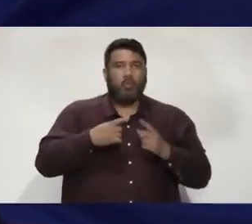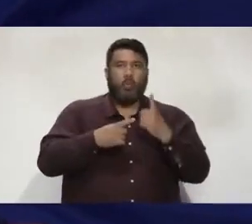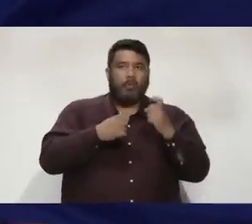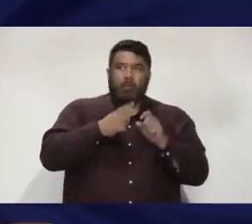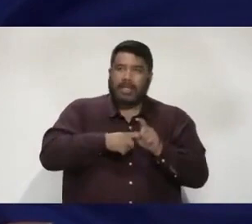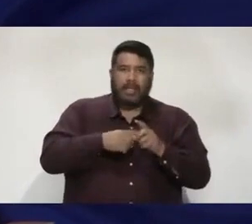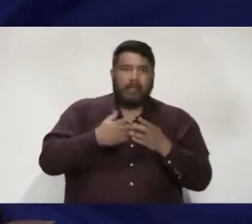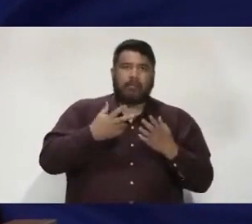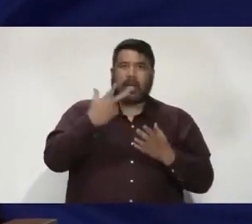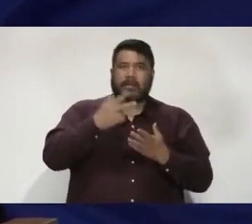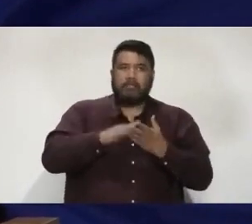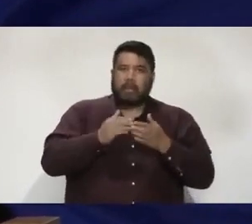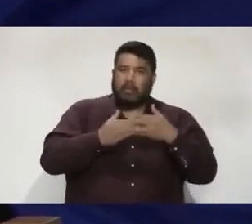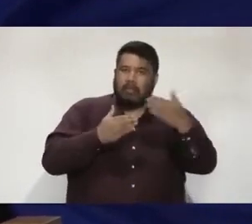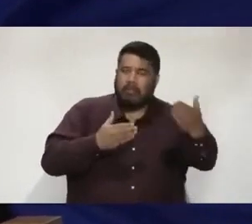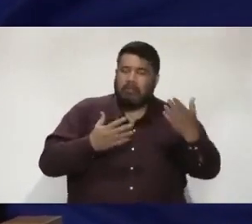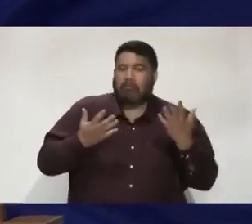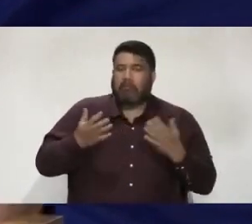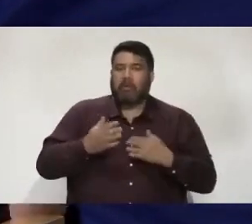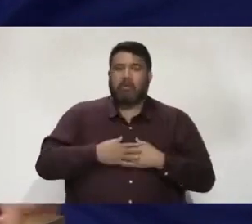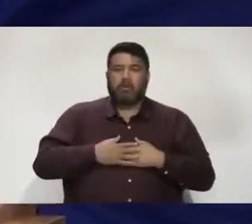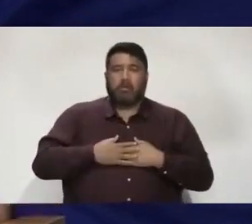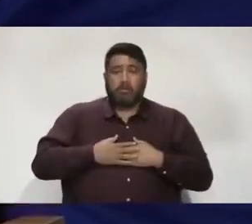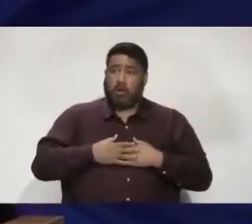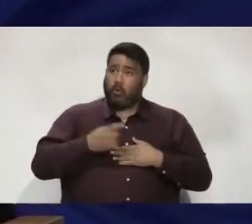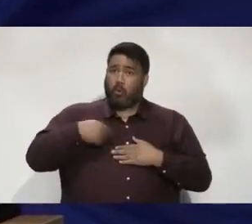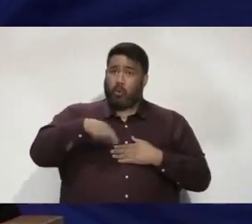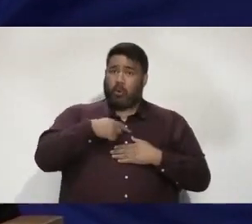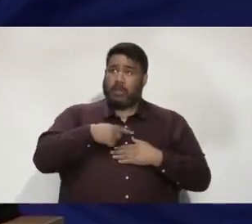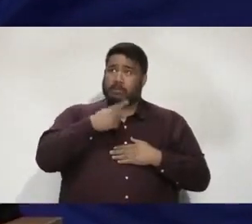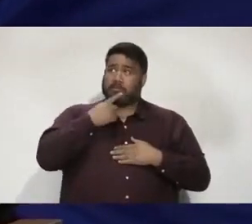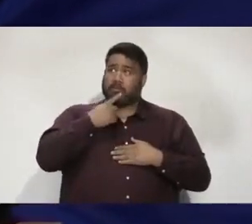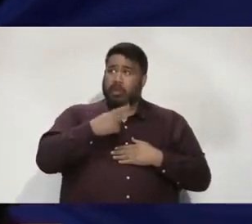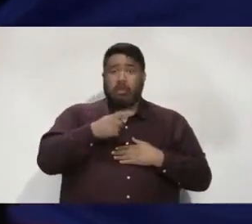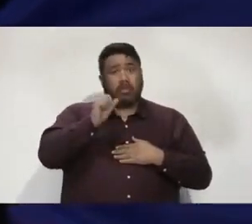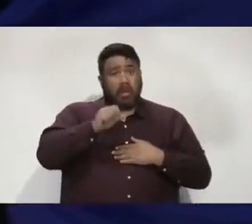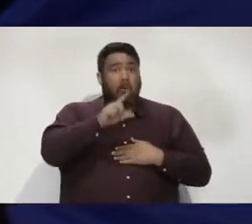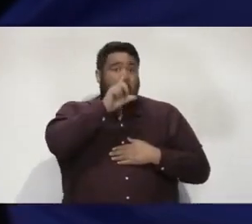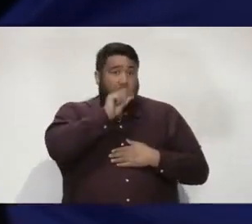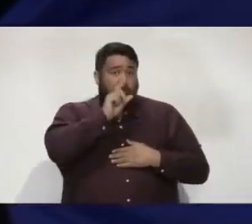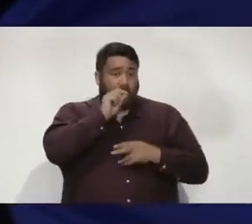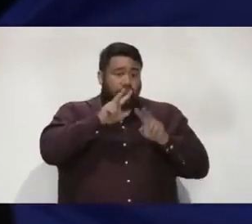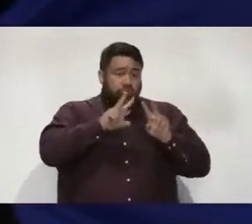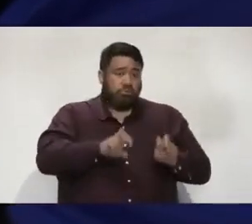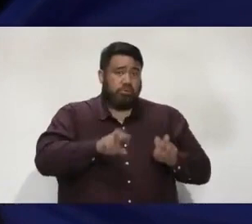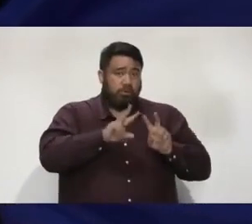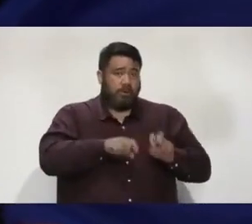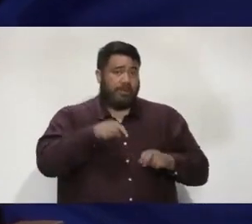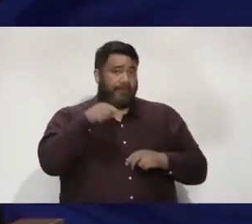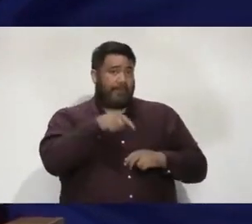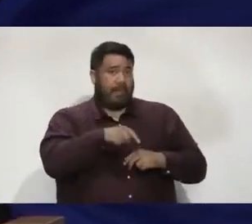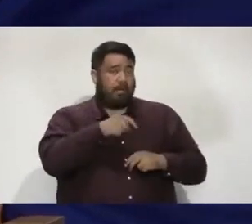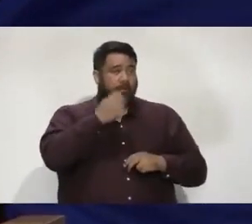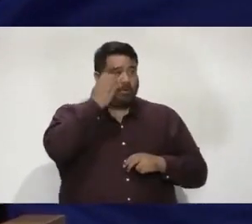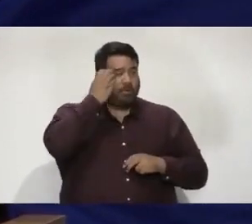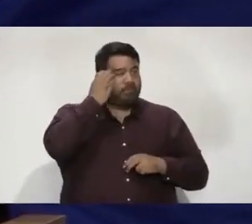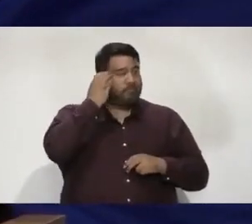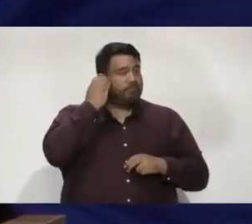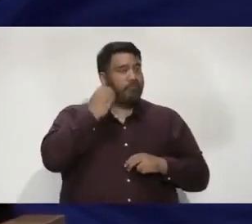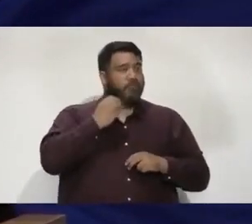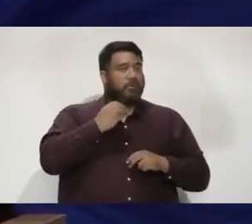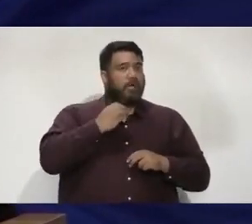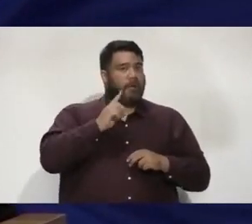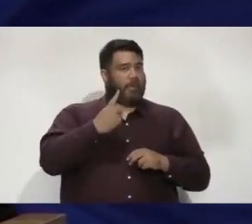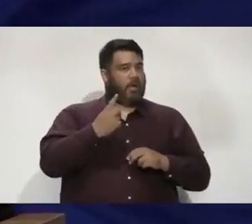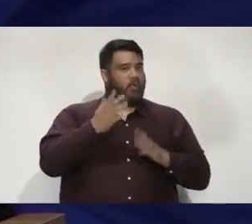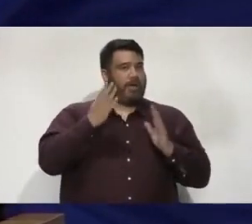So we are not opposed to looking at purpose-built facilities. What we need to do is have a look at how that stacks up